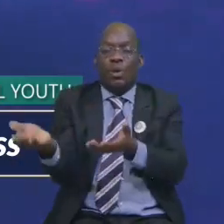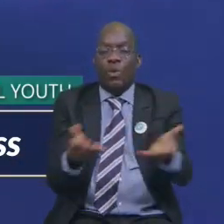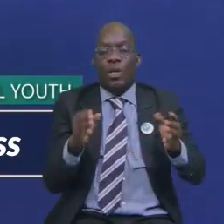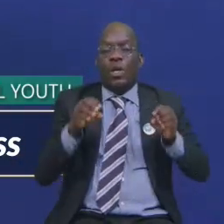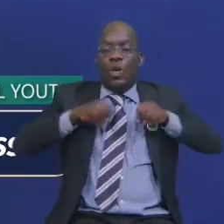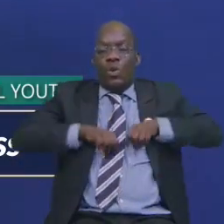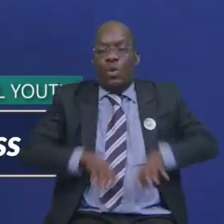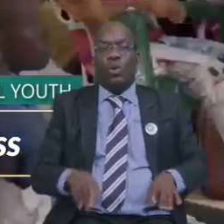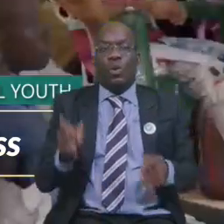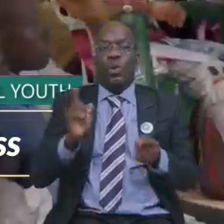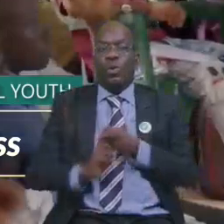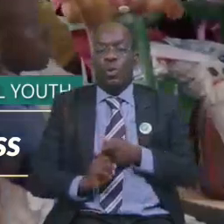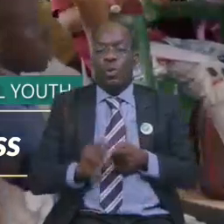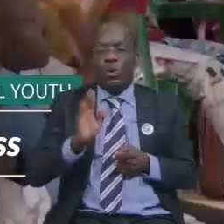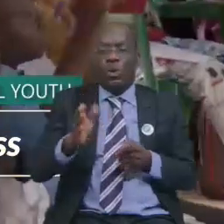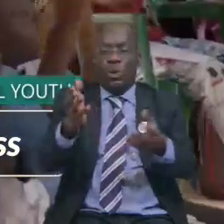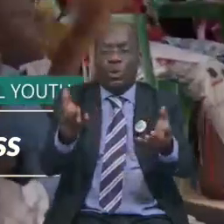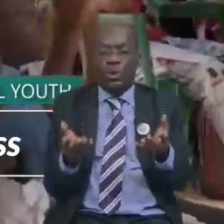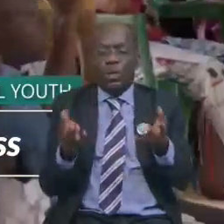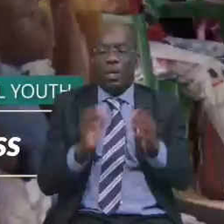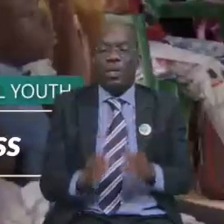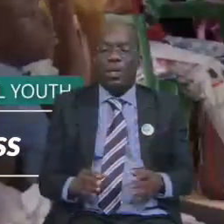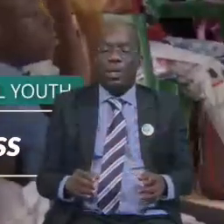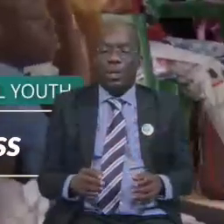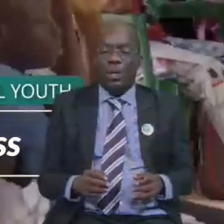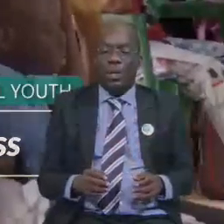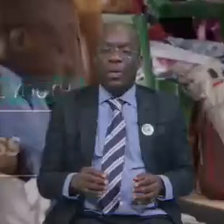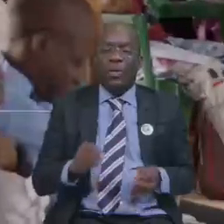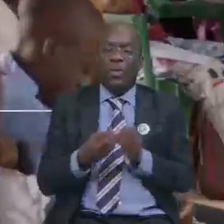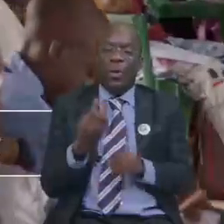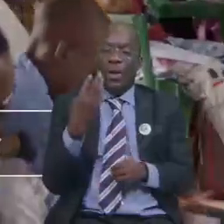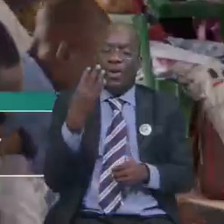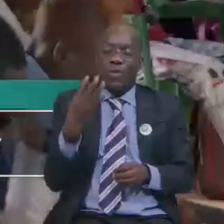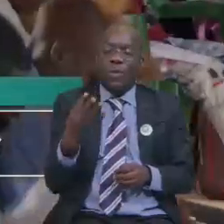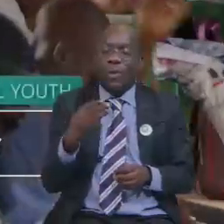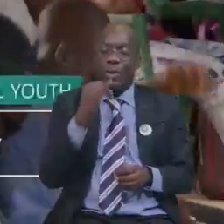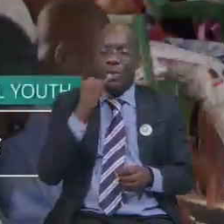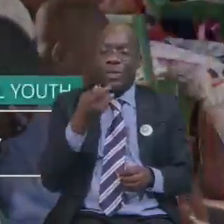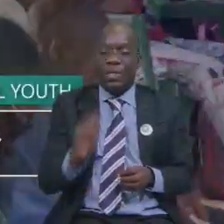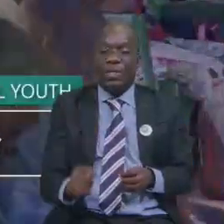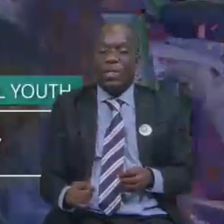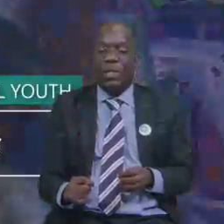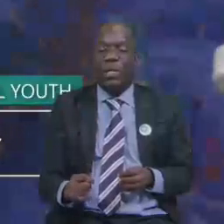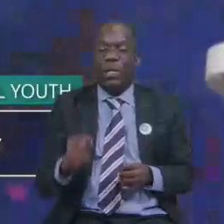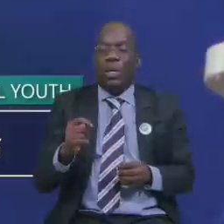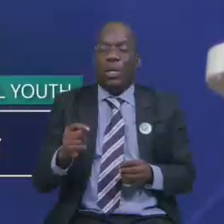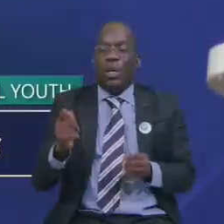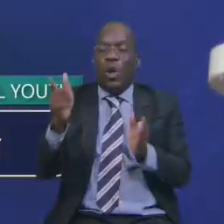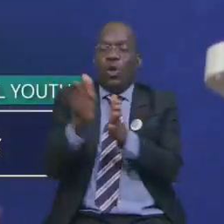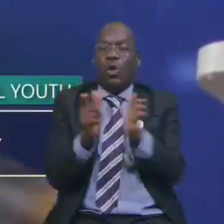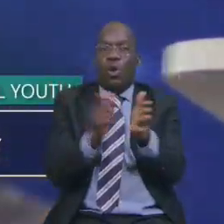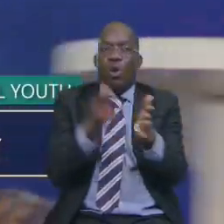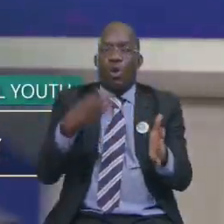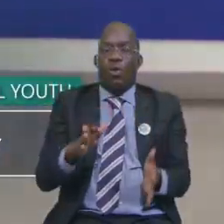excitement. They will not succeed. Number four is the constitution of laziness.